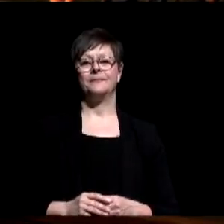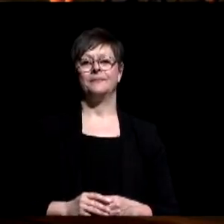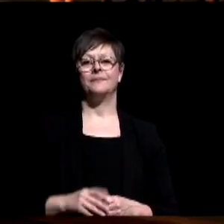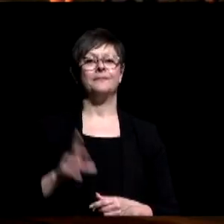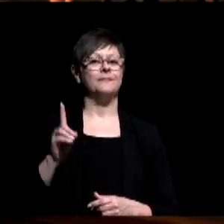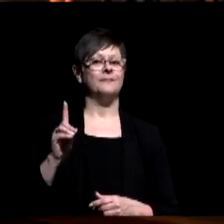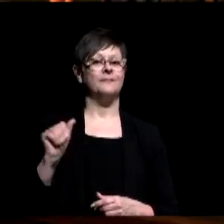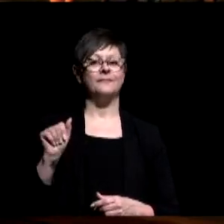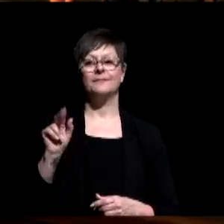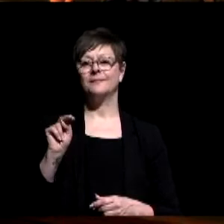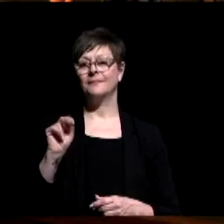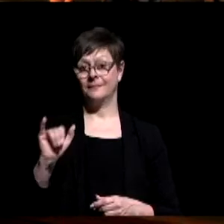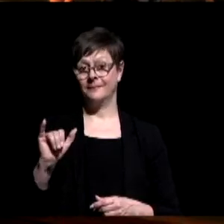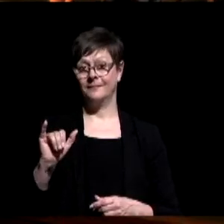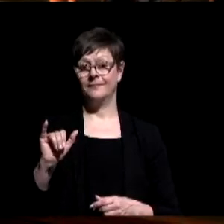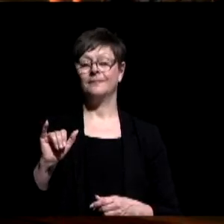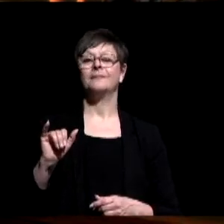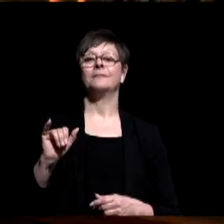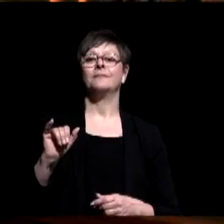Danny Campbell.